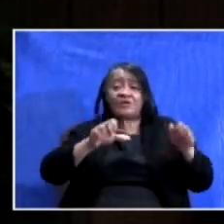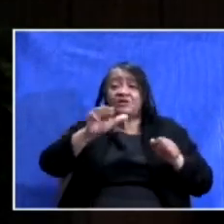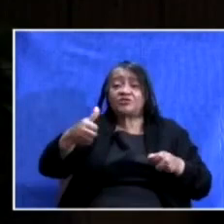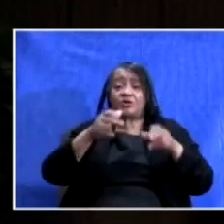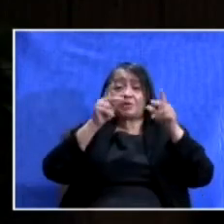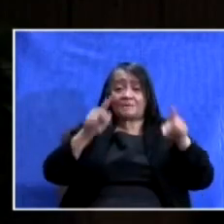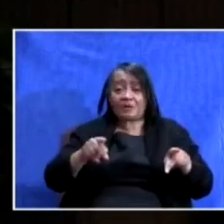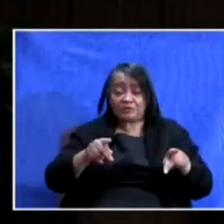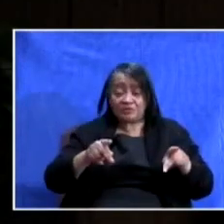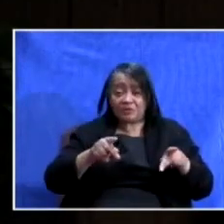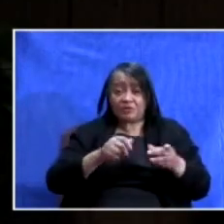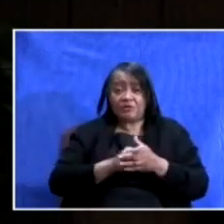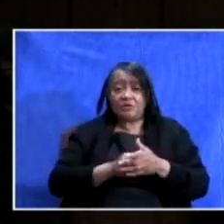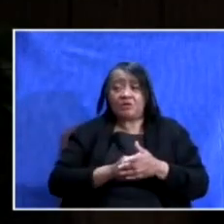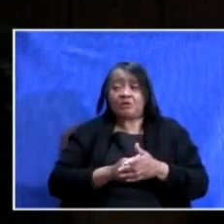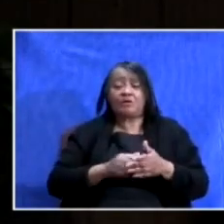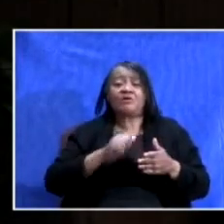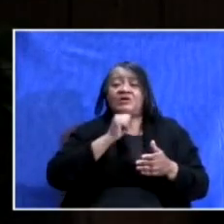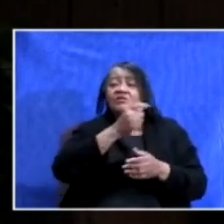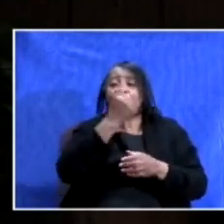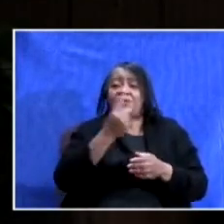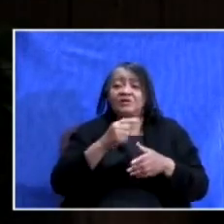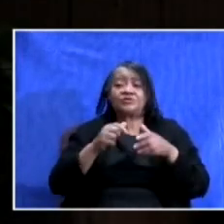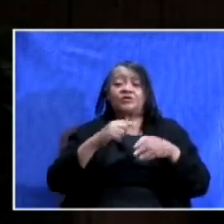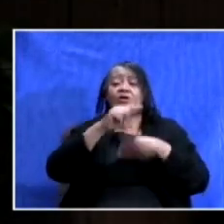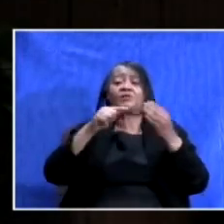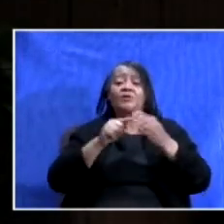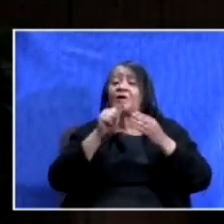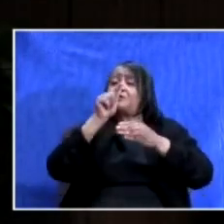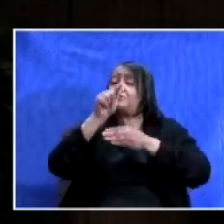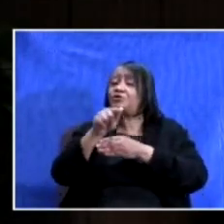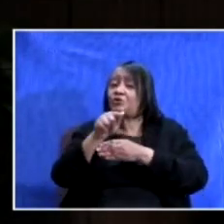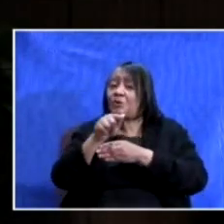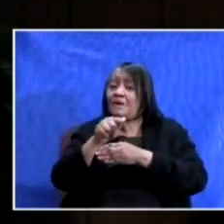else, if it's not always about you,